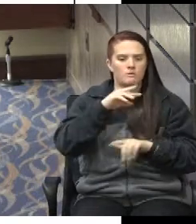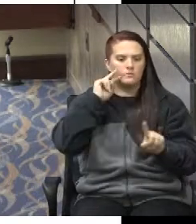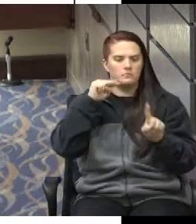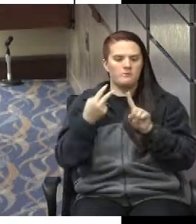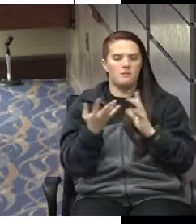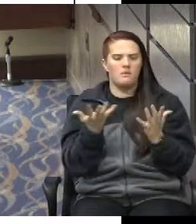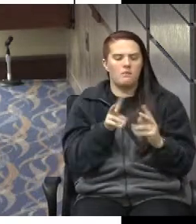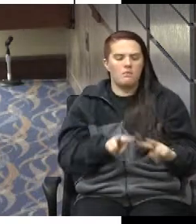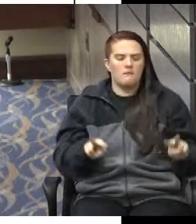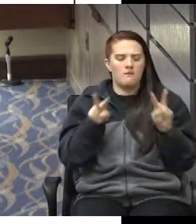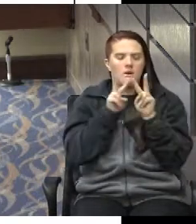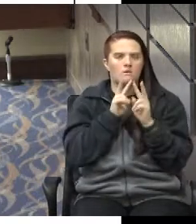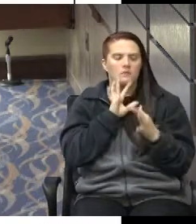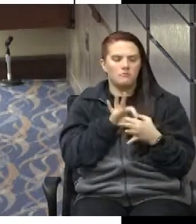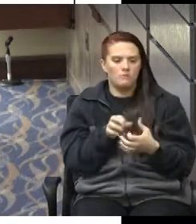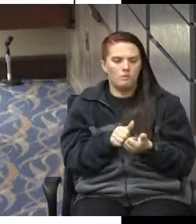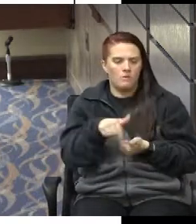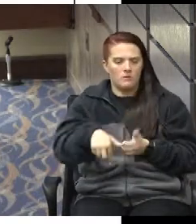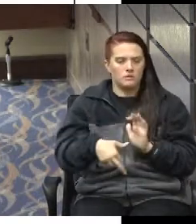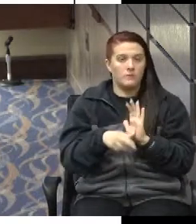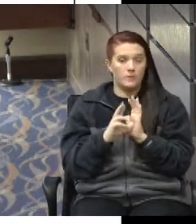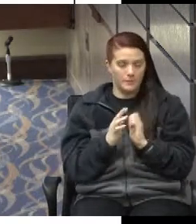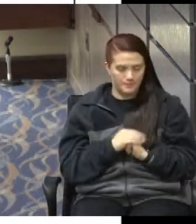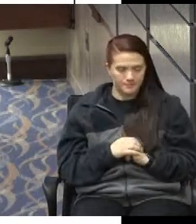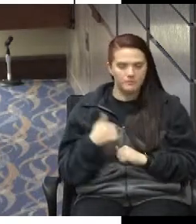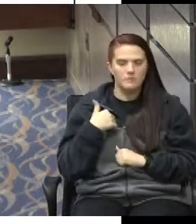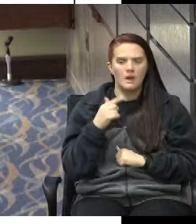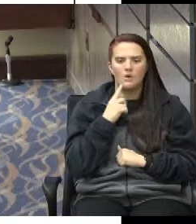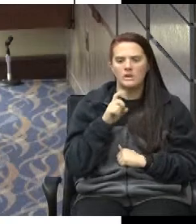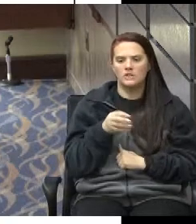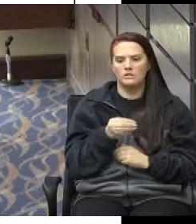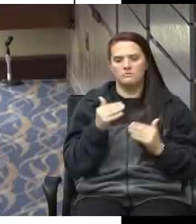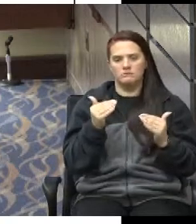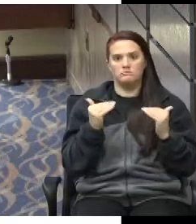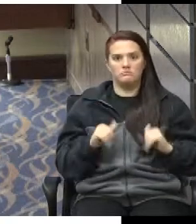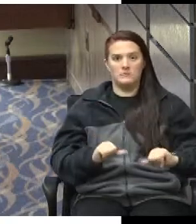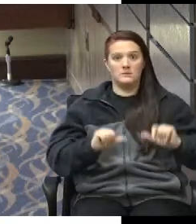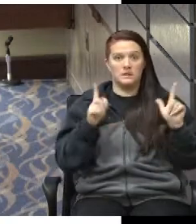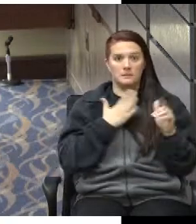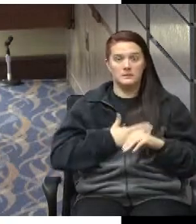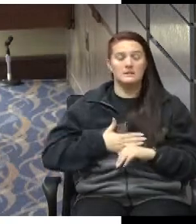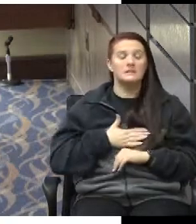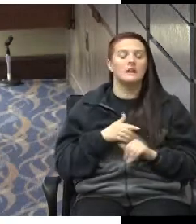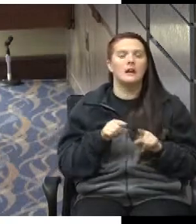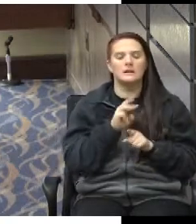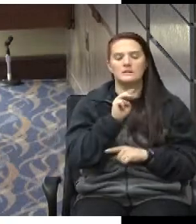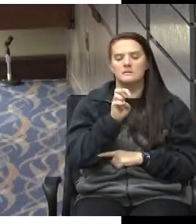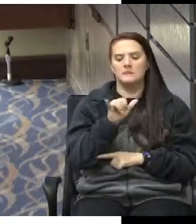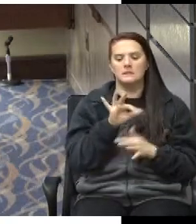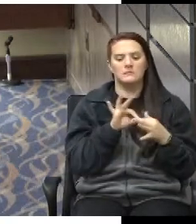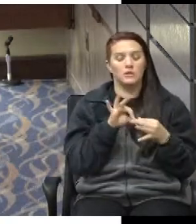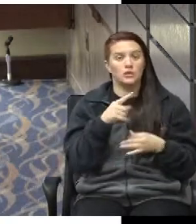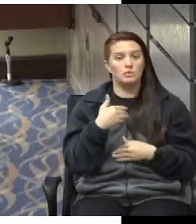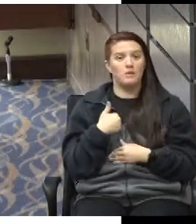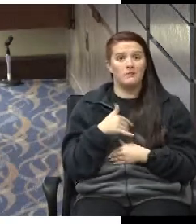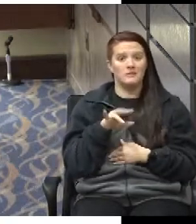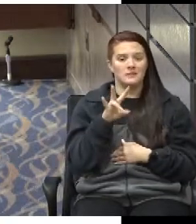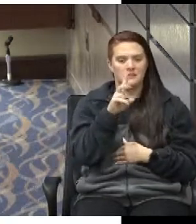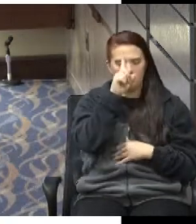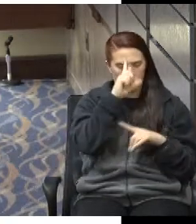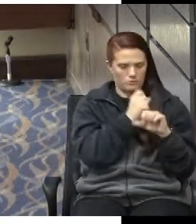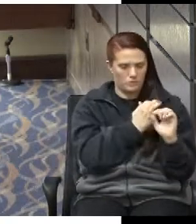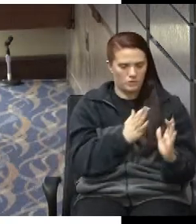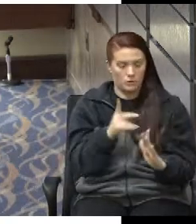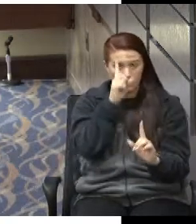about what the value is of conducting this review. So let me just move on to the next slide, please. As Missy mentioned, you have 7 strategic